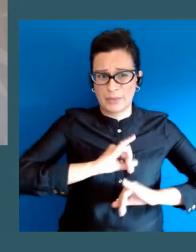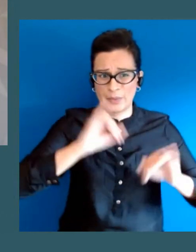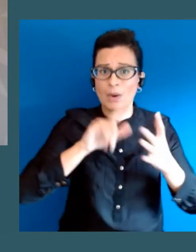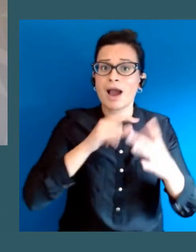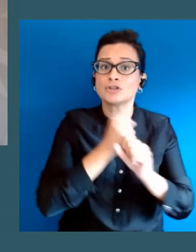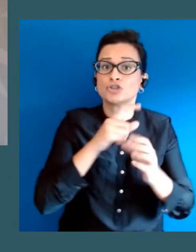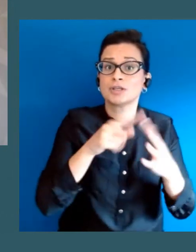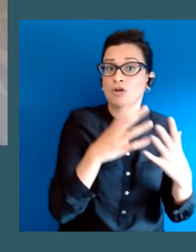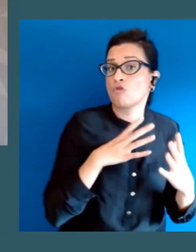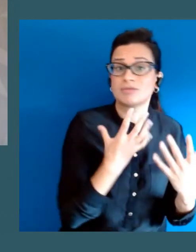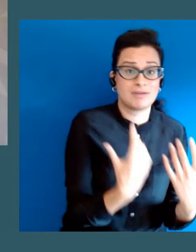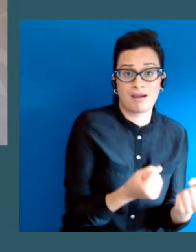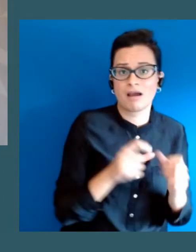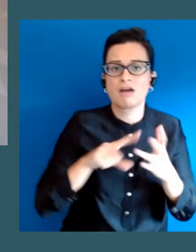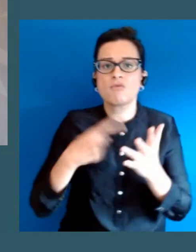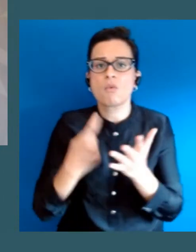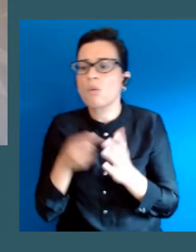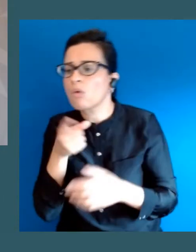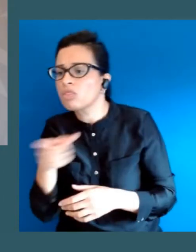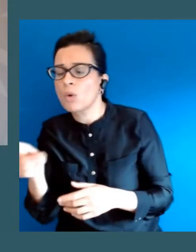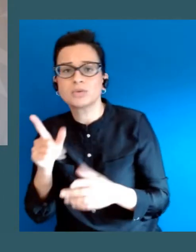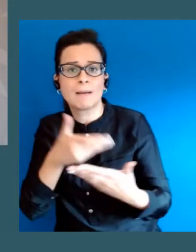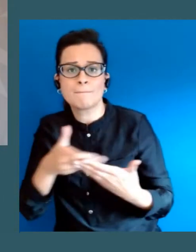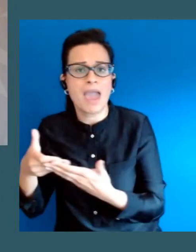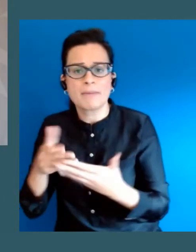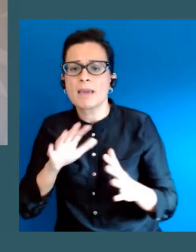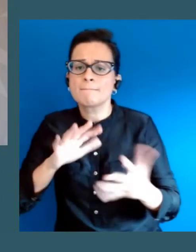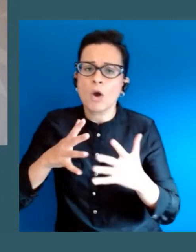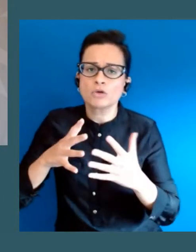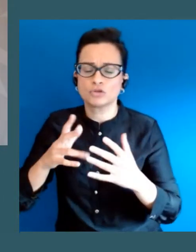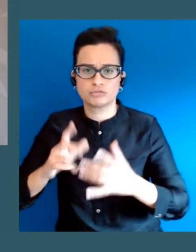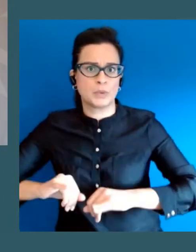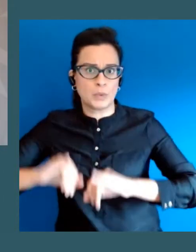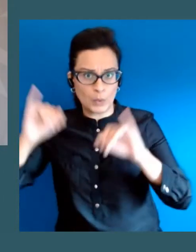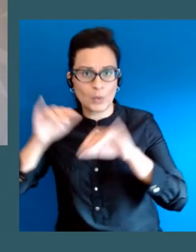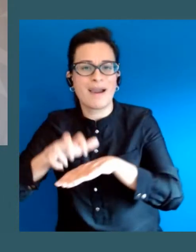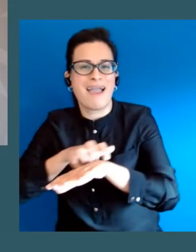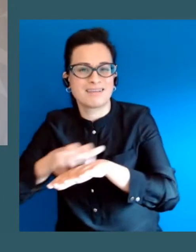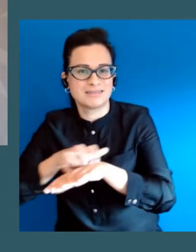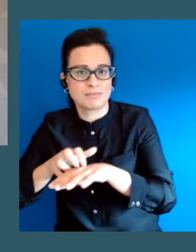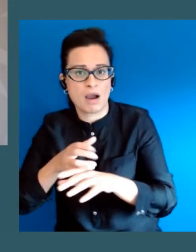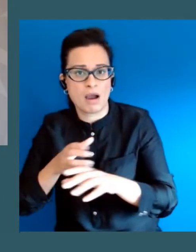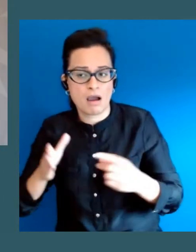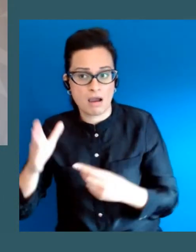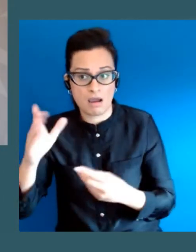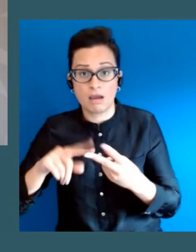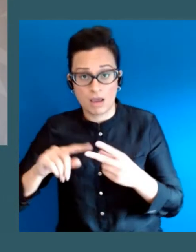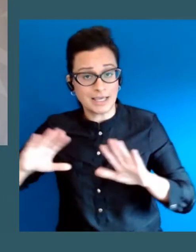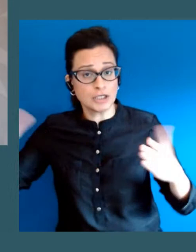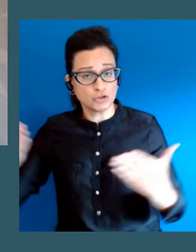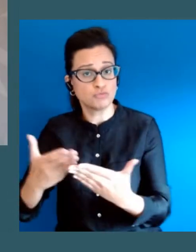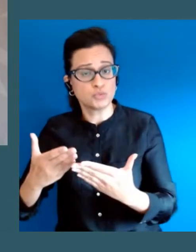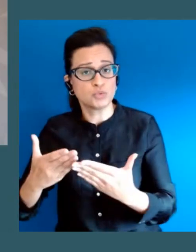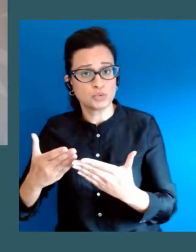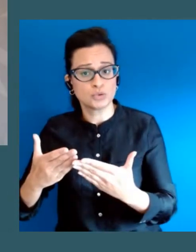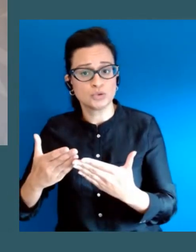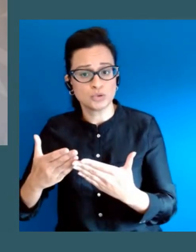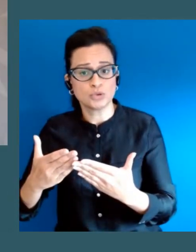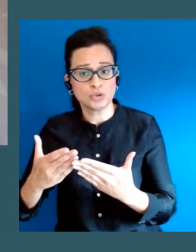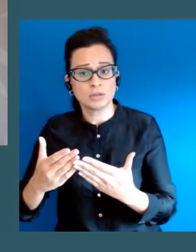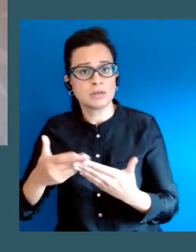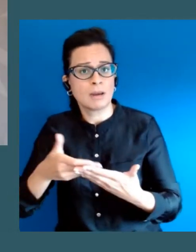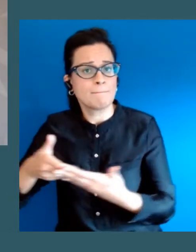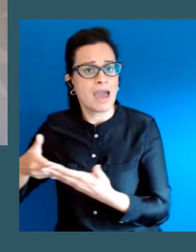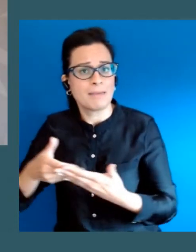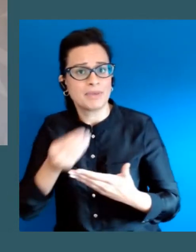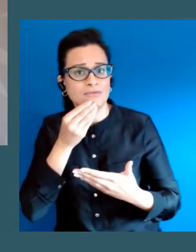or those that have moderate to severe eczema. And yes, we would introduce that into baby's diet, but it might be they're under